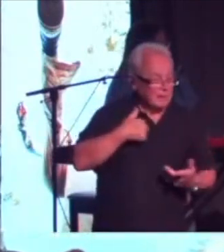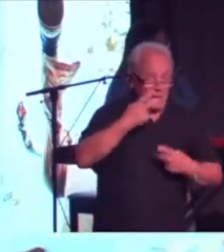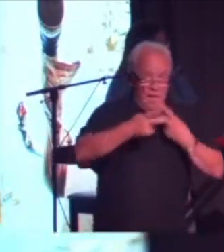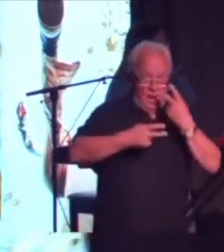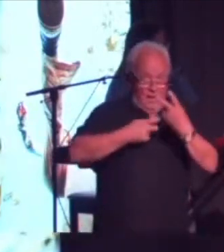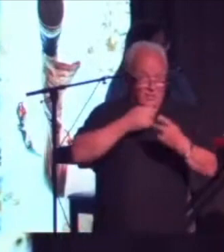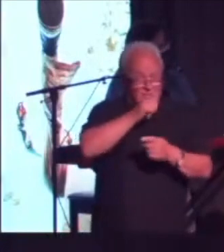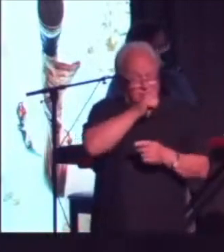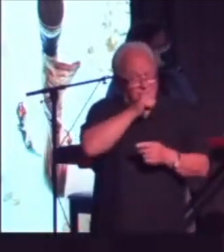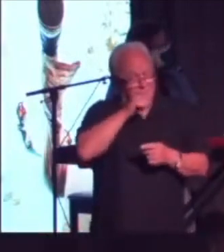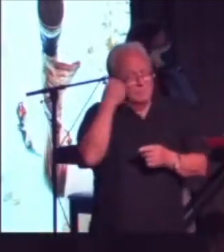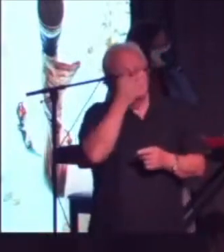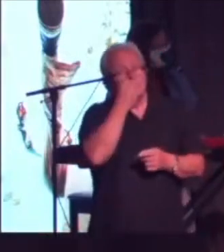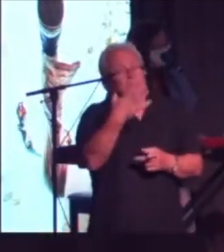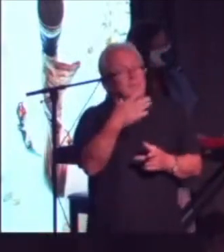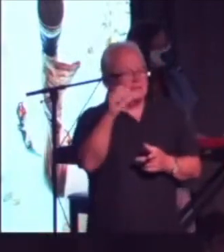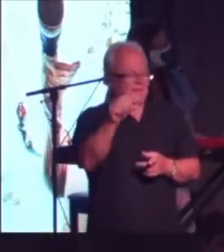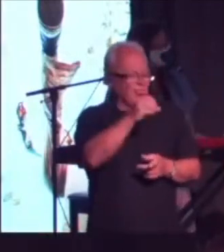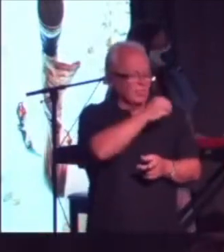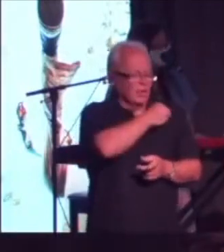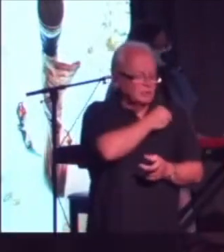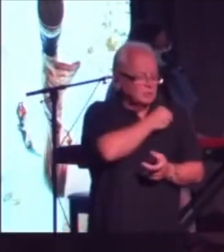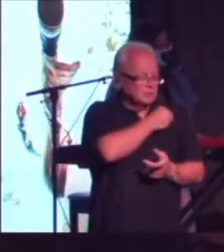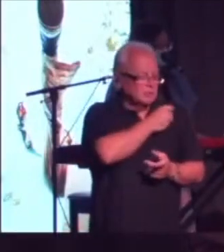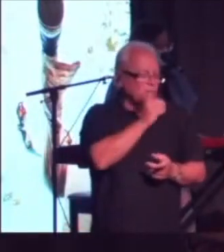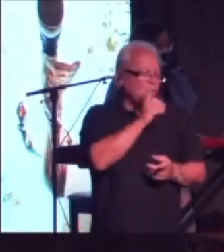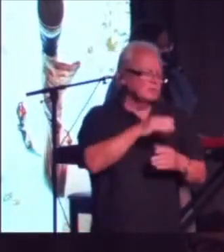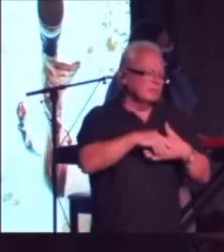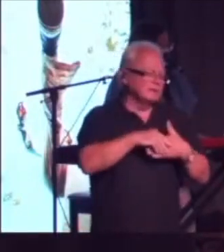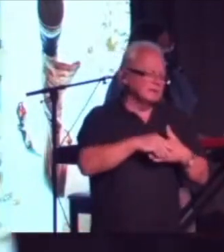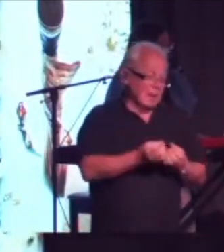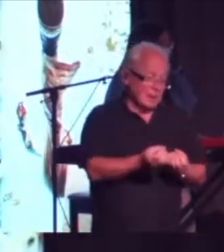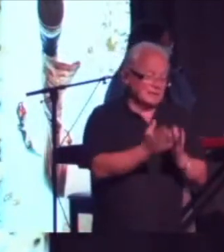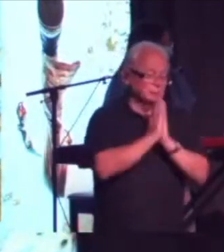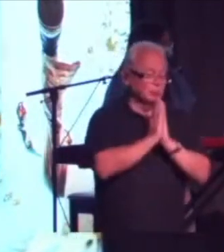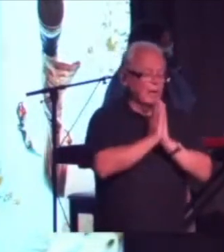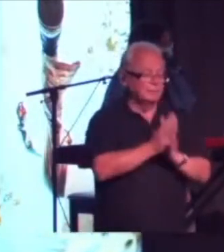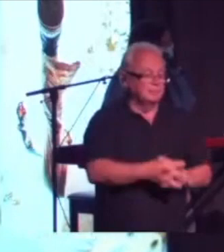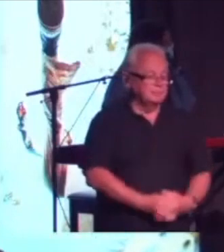fairest of 10,000. What a friend. Let's pray together.